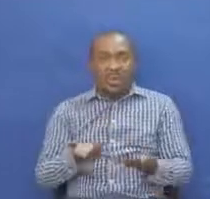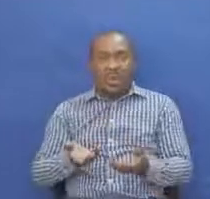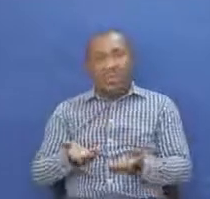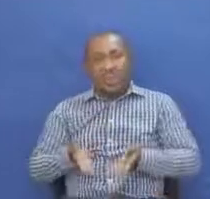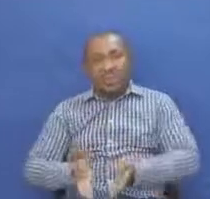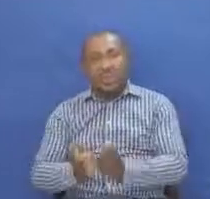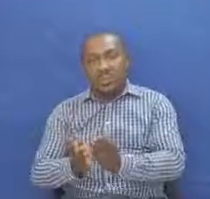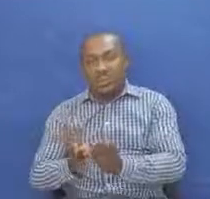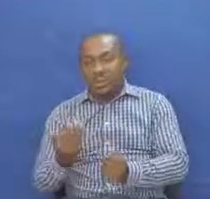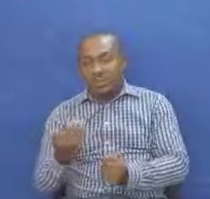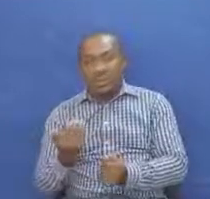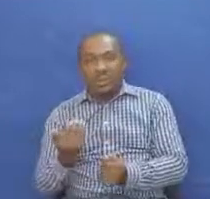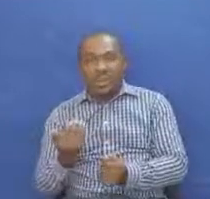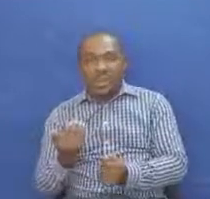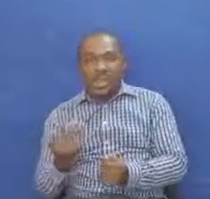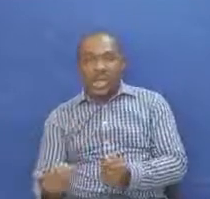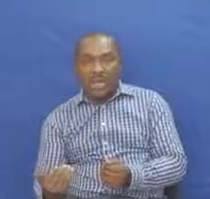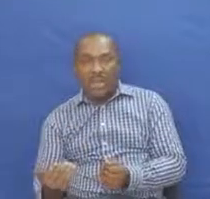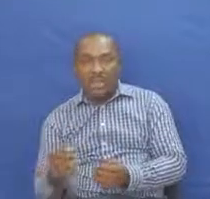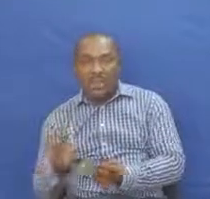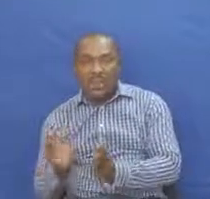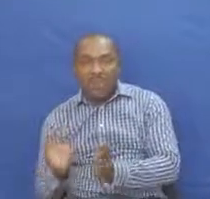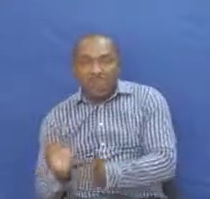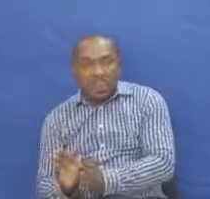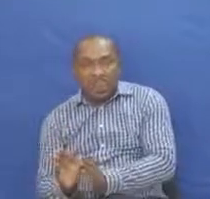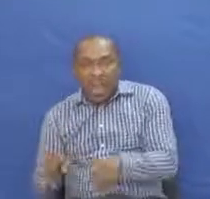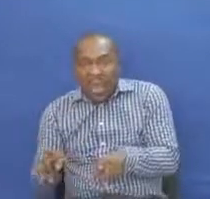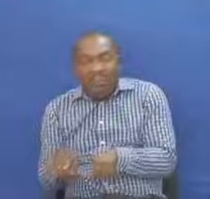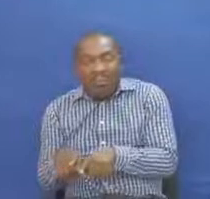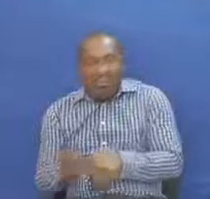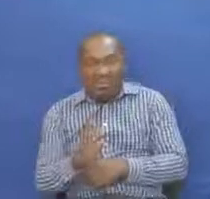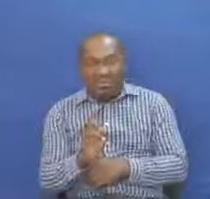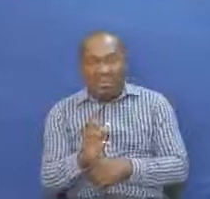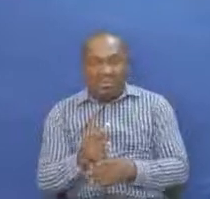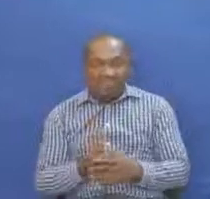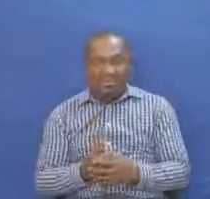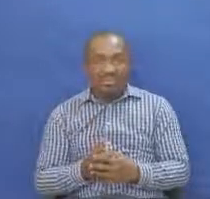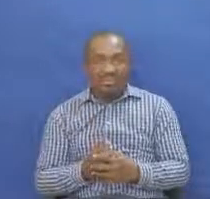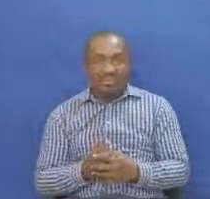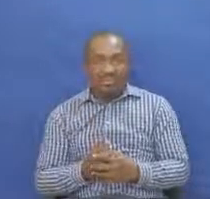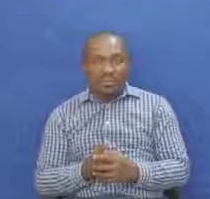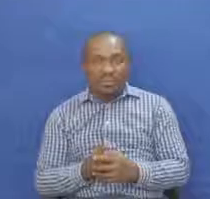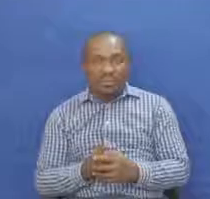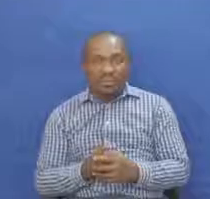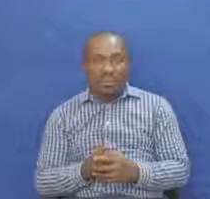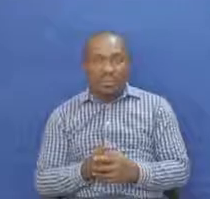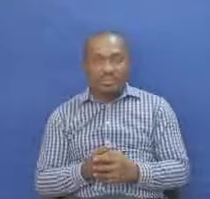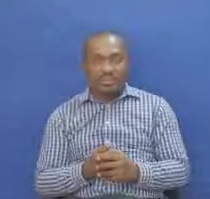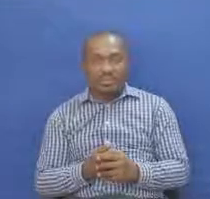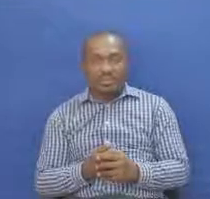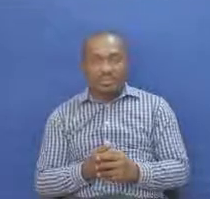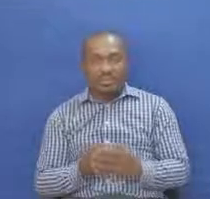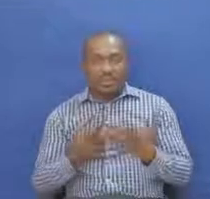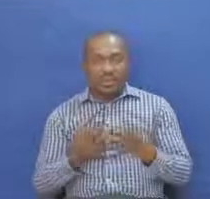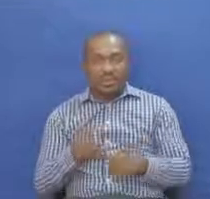is meant by a growth, a positive growth, and even a negative growth. So that marks the